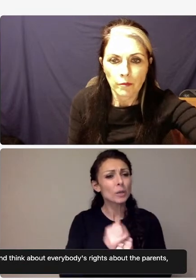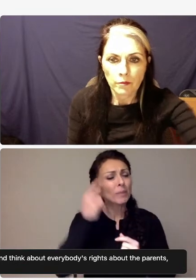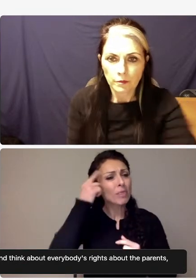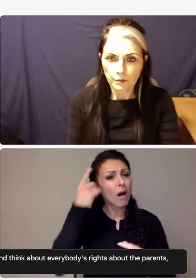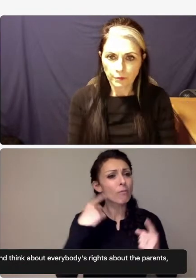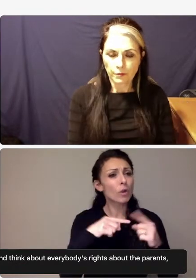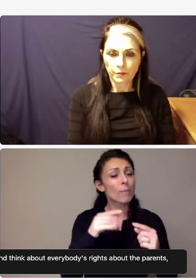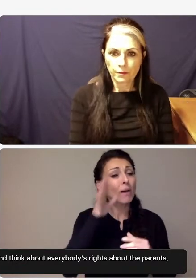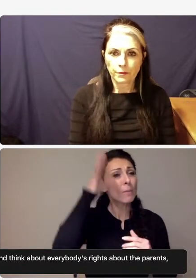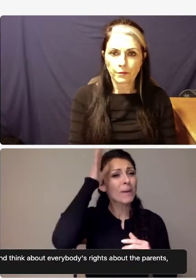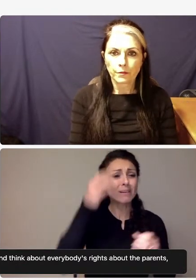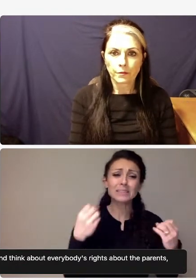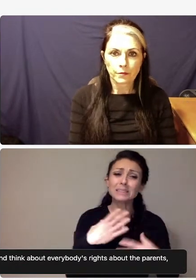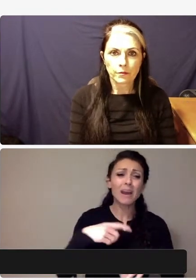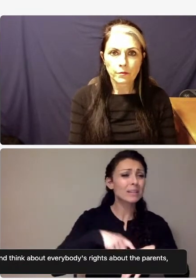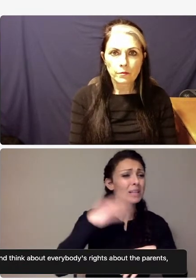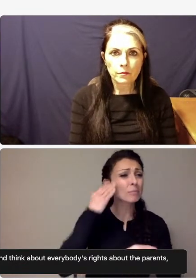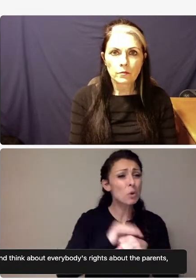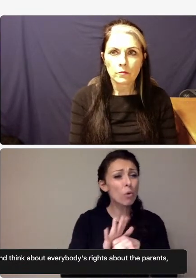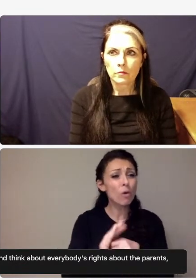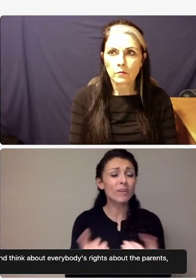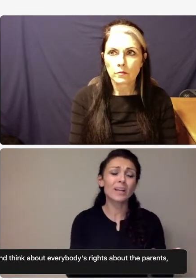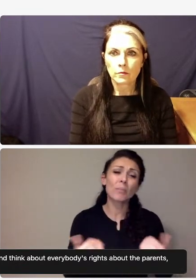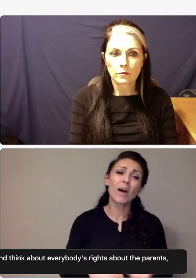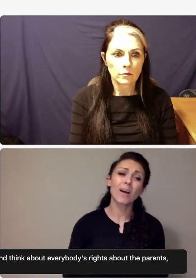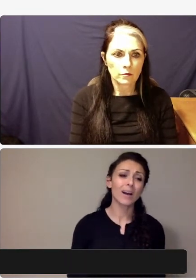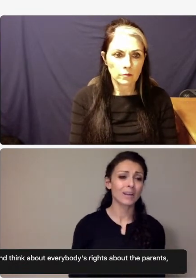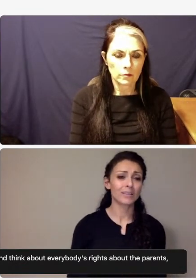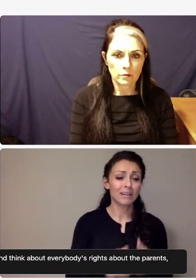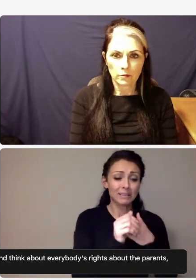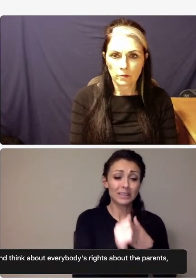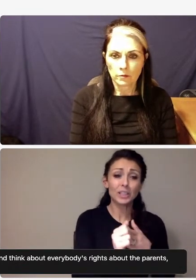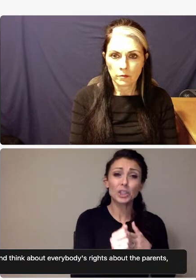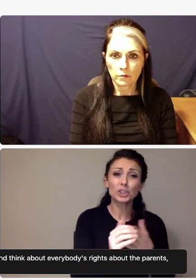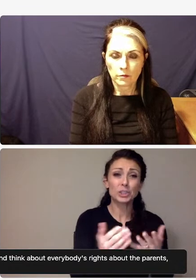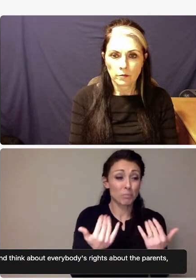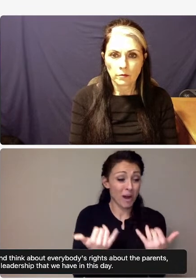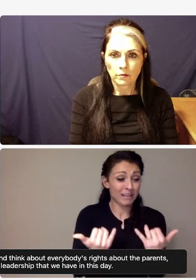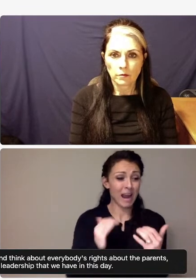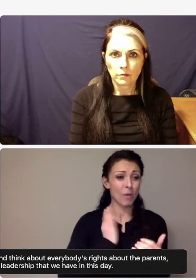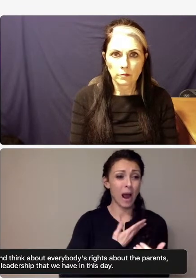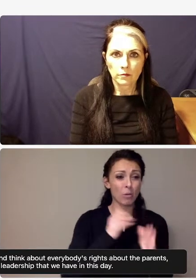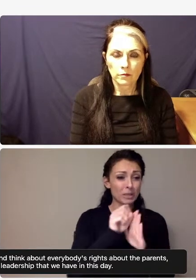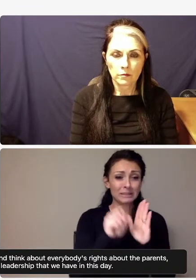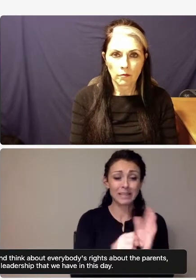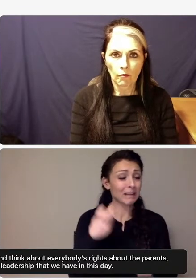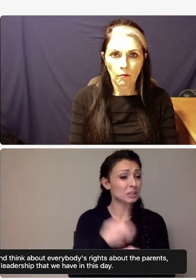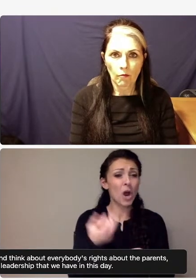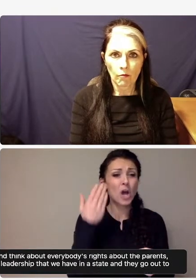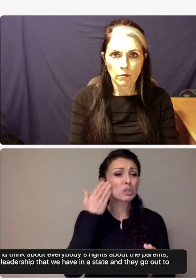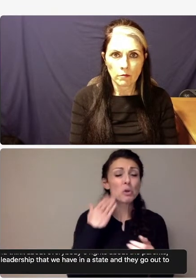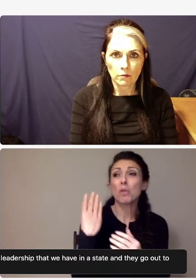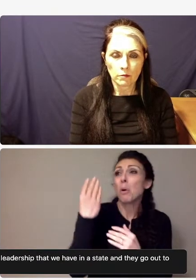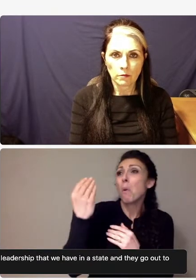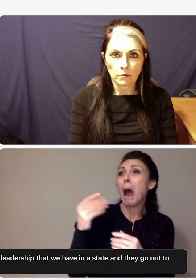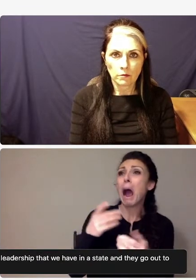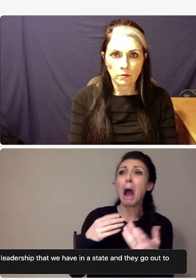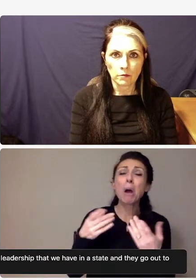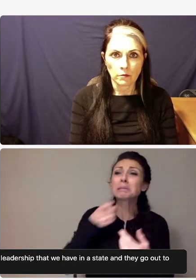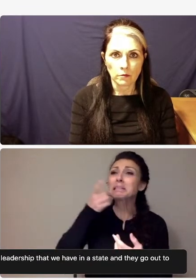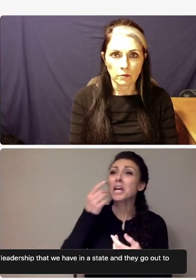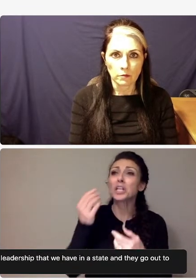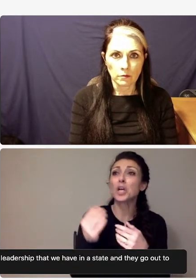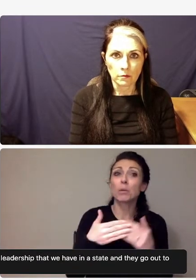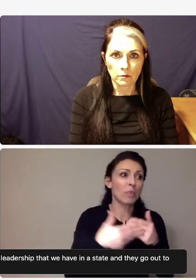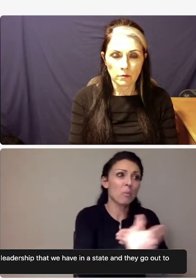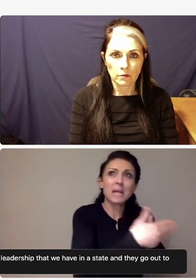um let's you know it's kind of hard with their leadership that we have in the state and they go out to dinner when everybody else couldn't they go get a haircut when everybody else